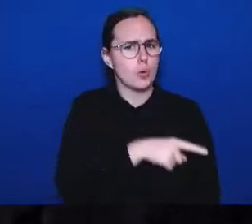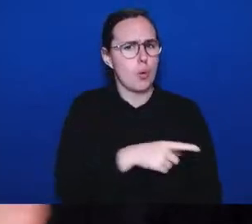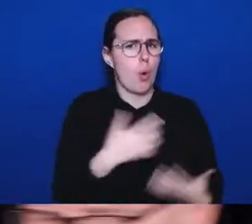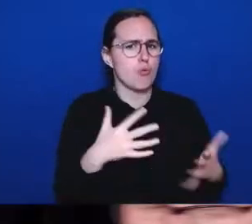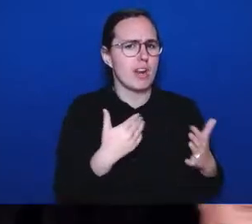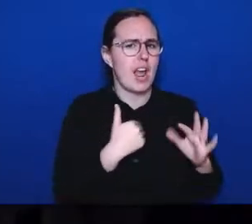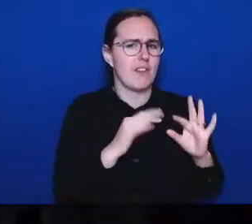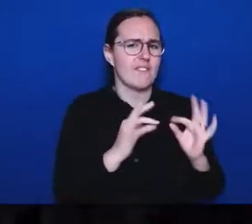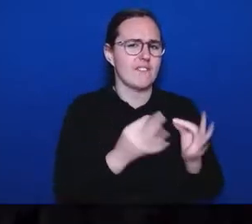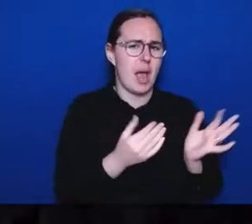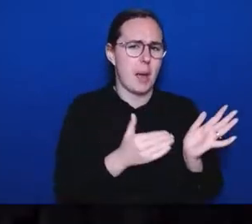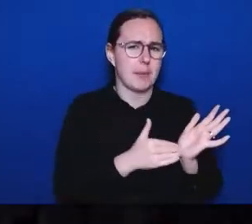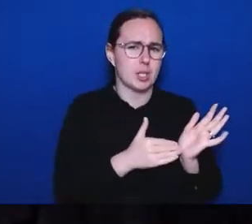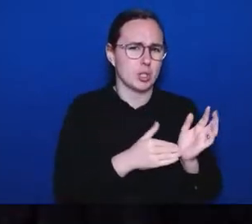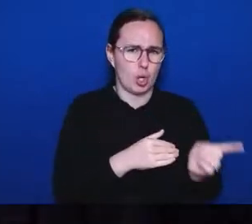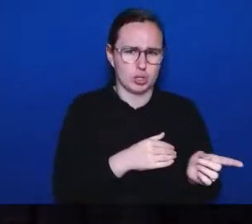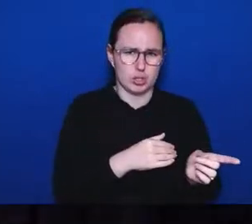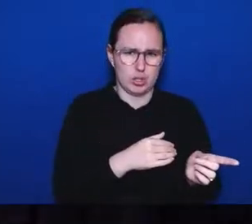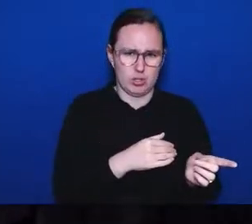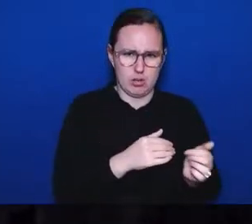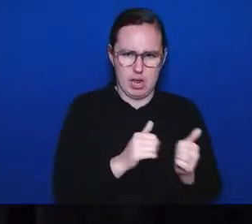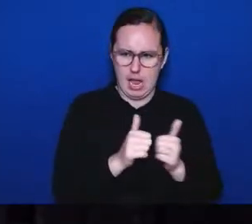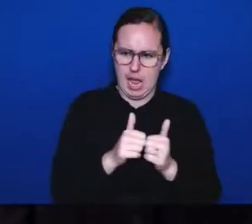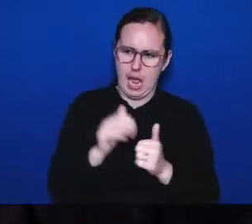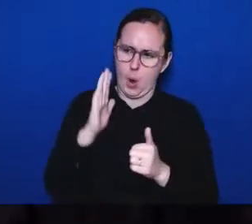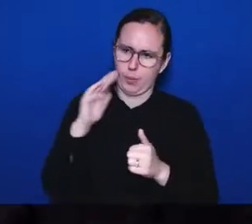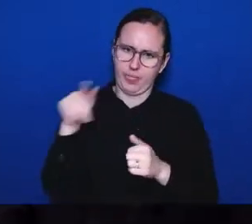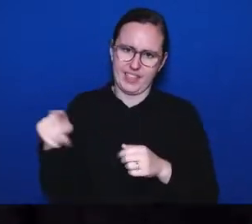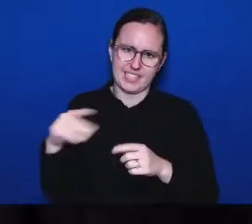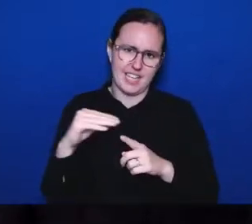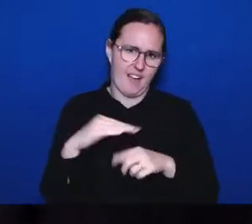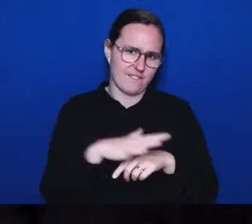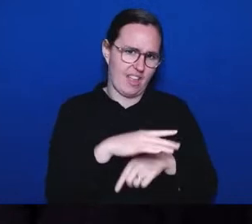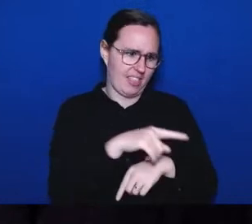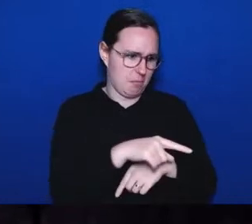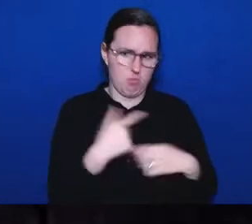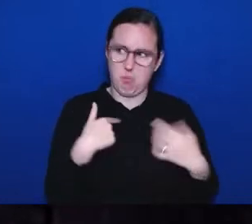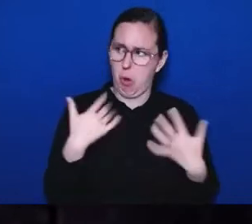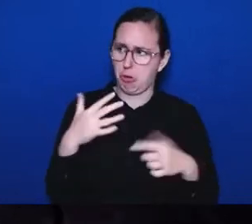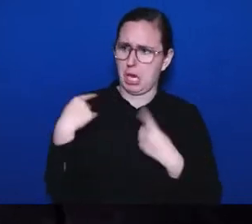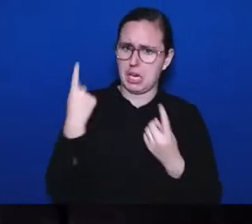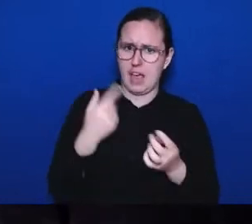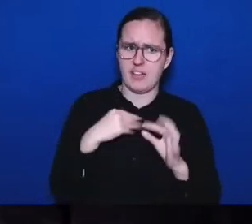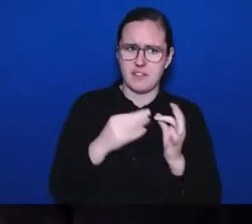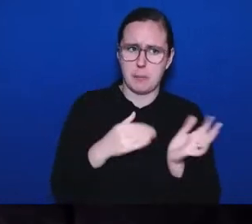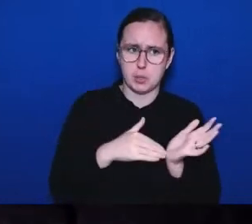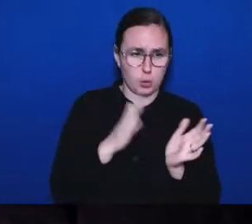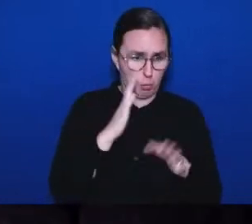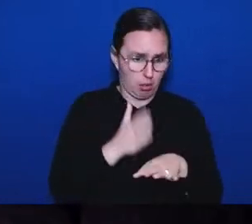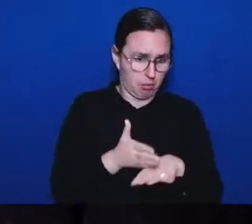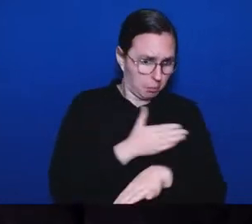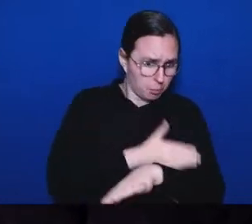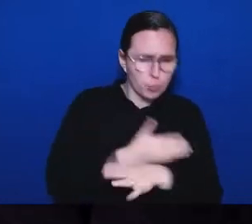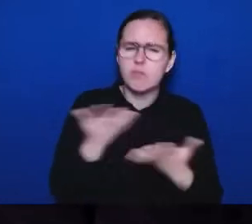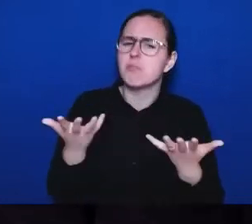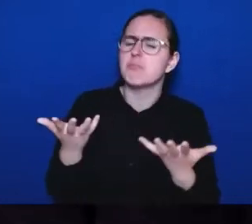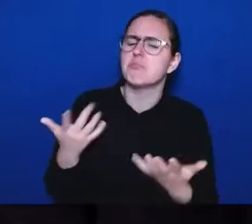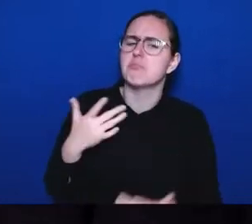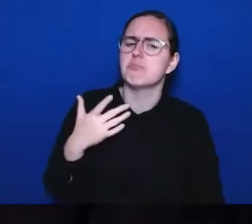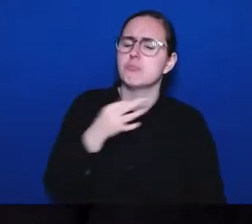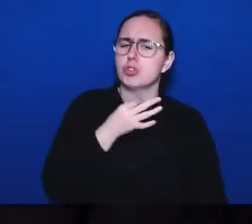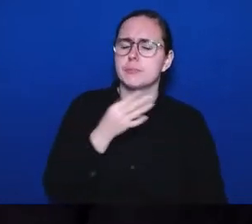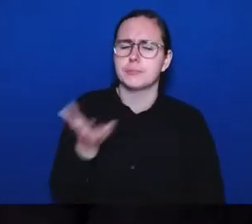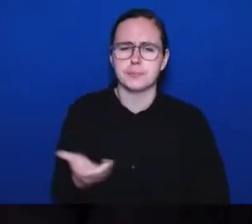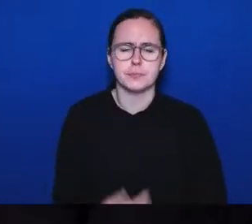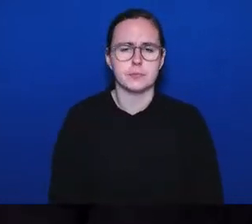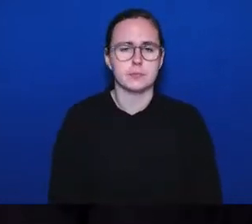notice once this new payment model comes into effect? Thank you, April, for that question. I think an immediate sigh of relief, which I'm hearing from